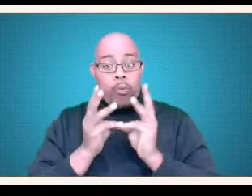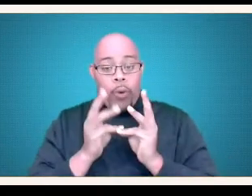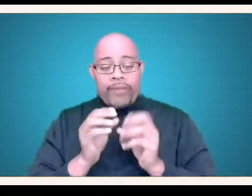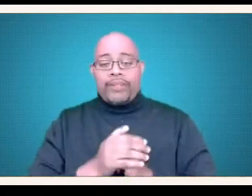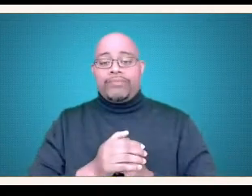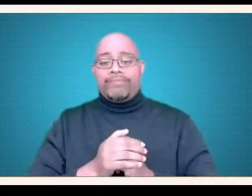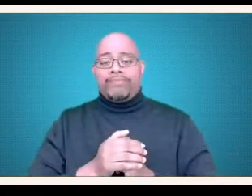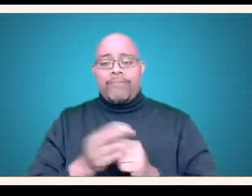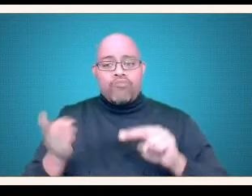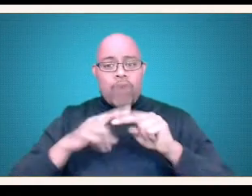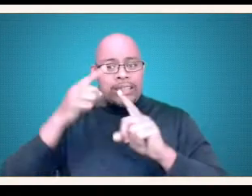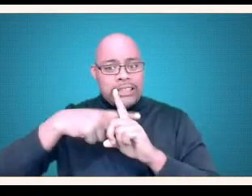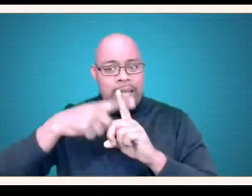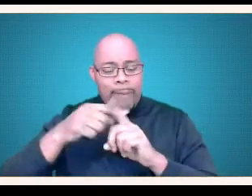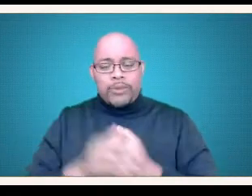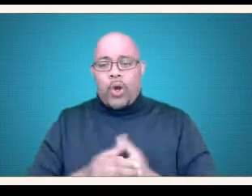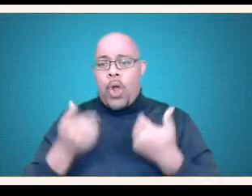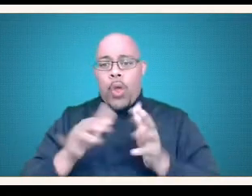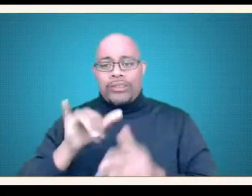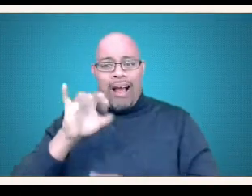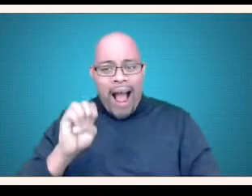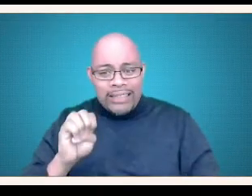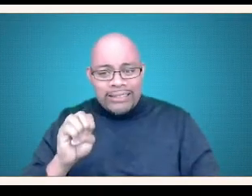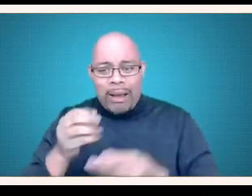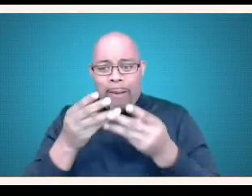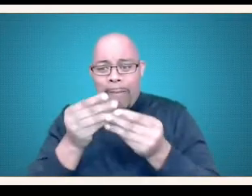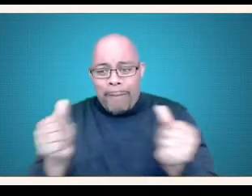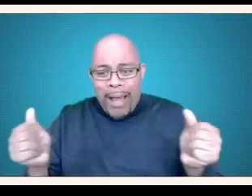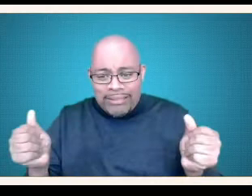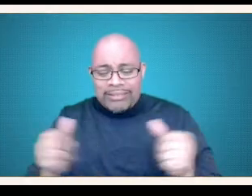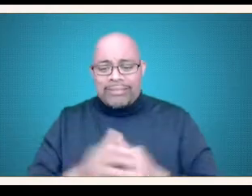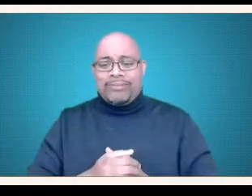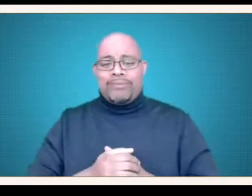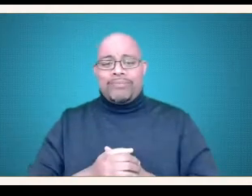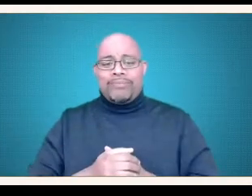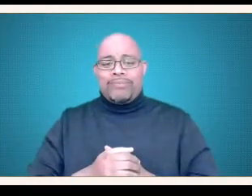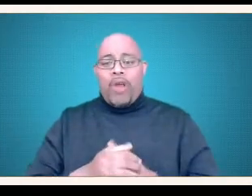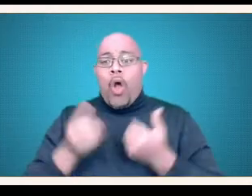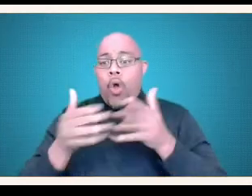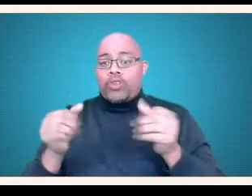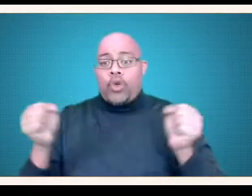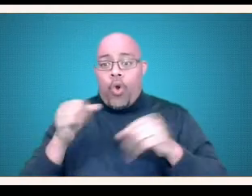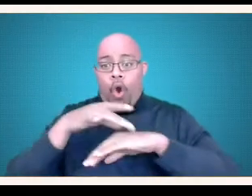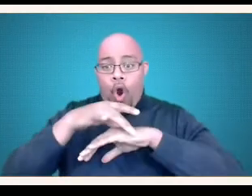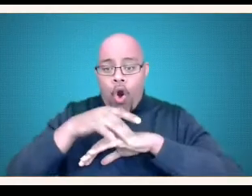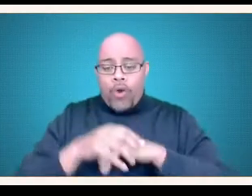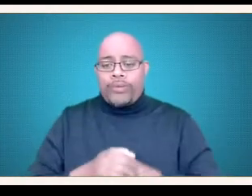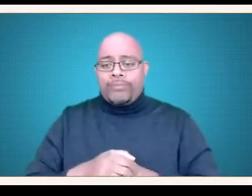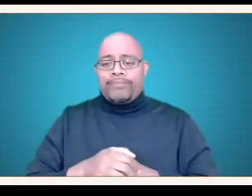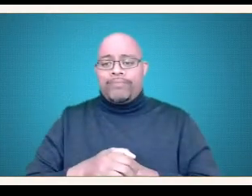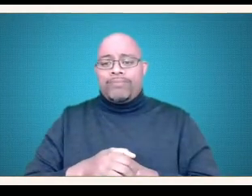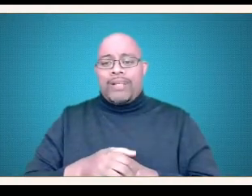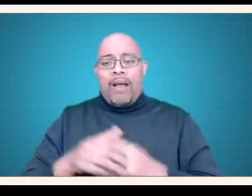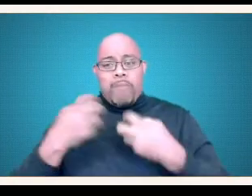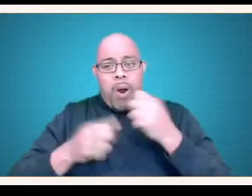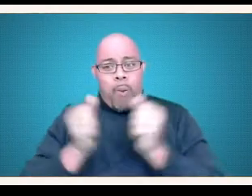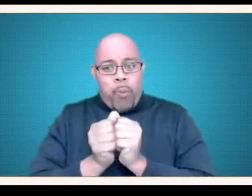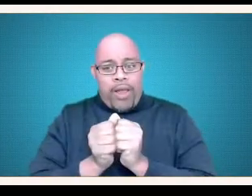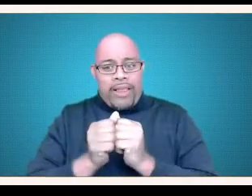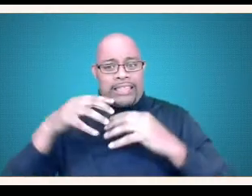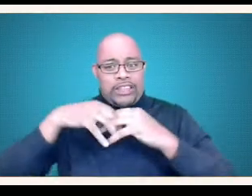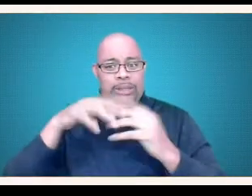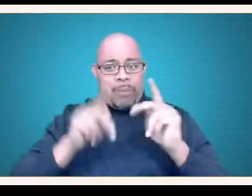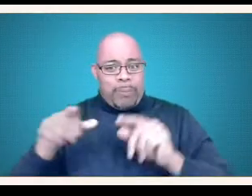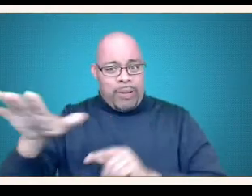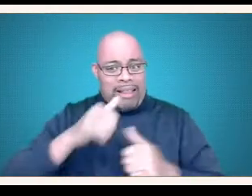effects of global warming in the Arctic include rising temperatures, loss of sea ice, and melting of the Greenland ice sheets, loss of permafrost, social